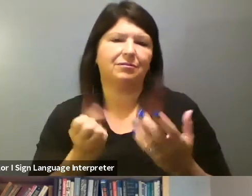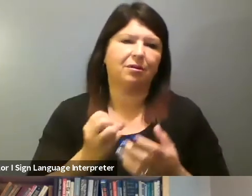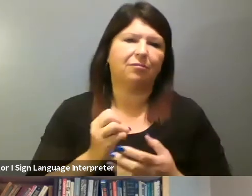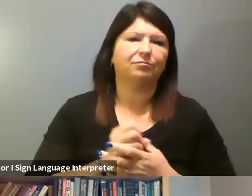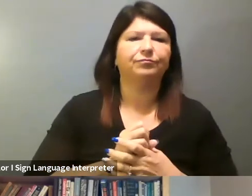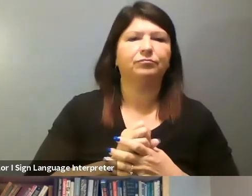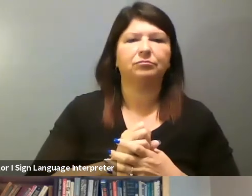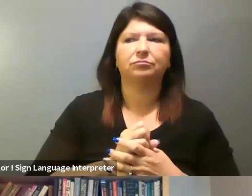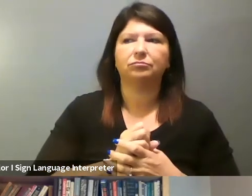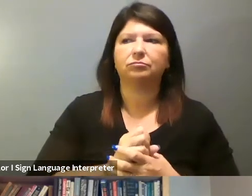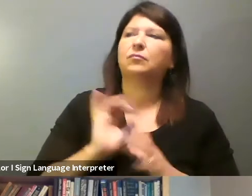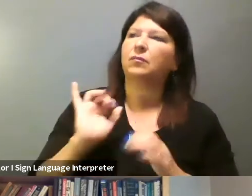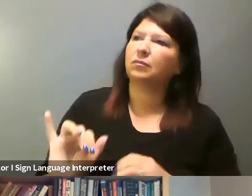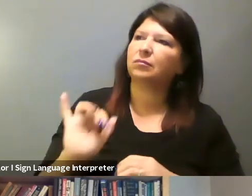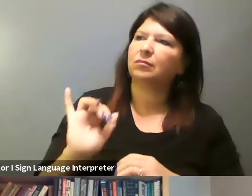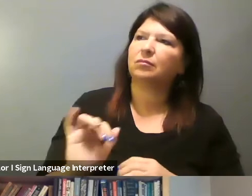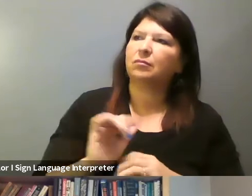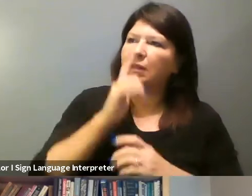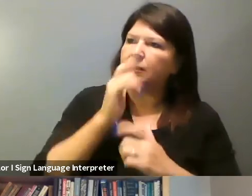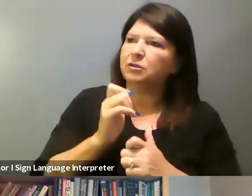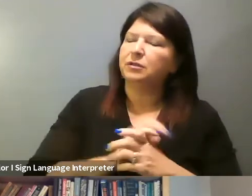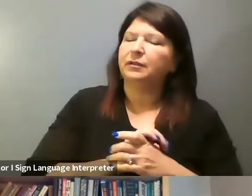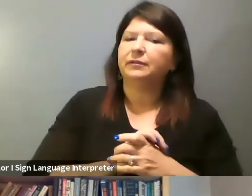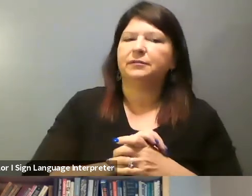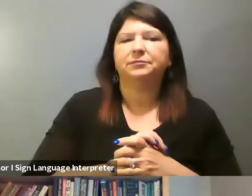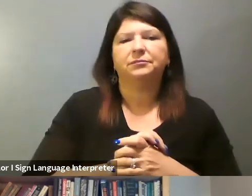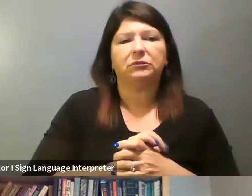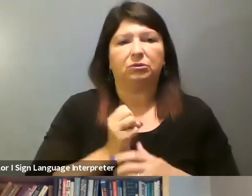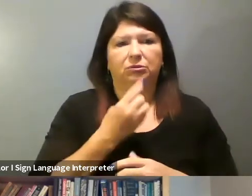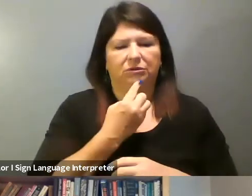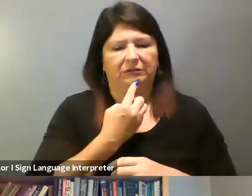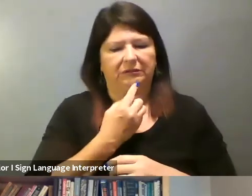Interesting. So you just said it didn't take overnight. How long did it take?